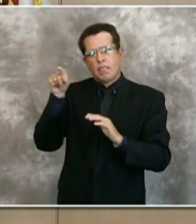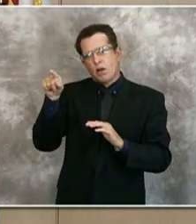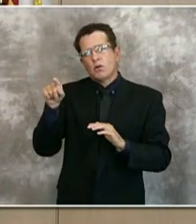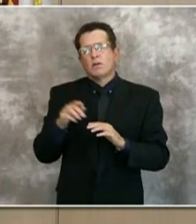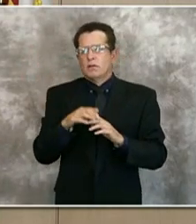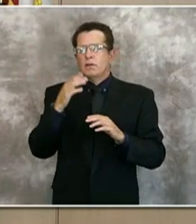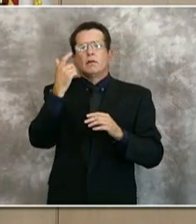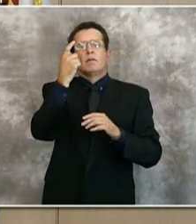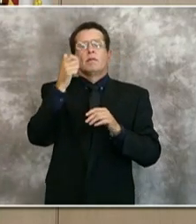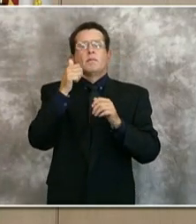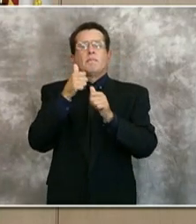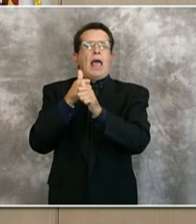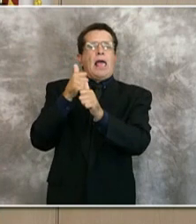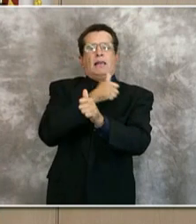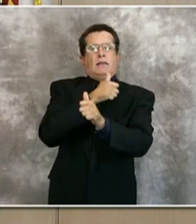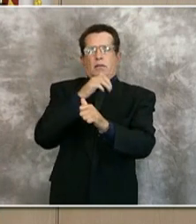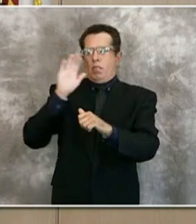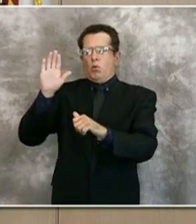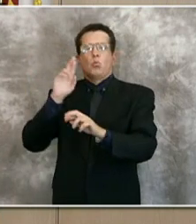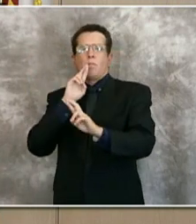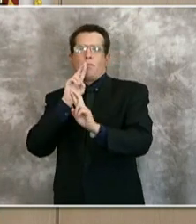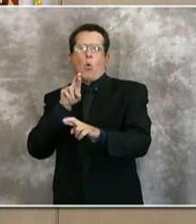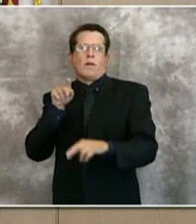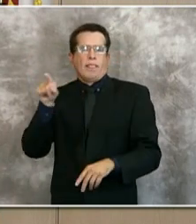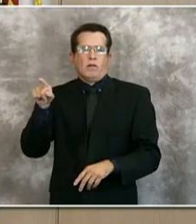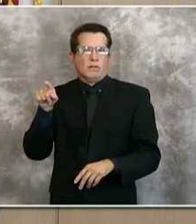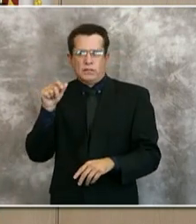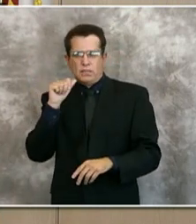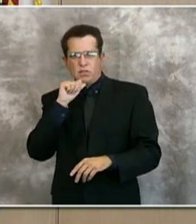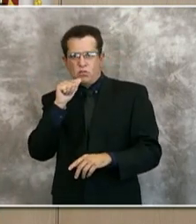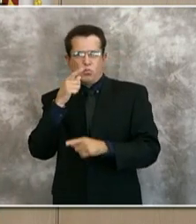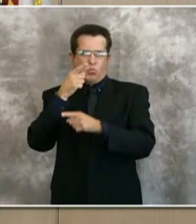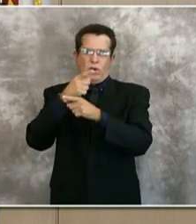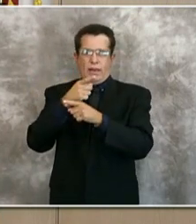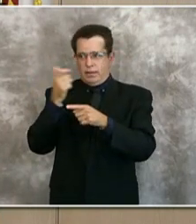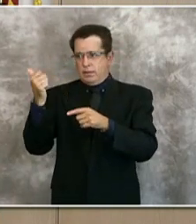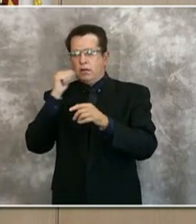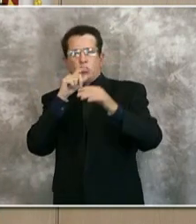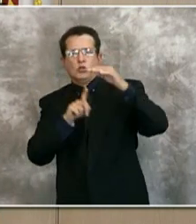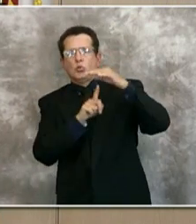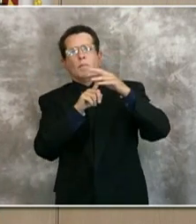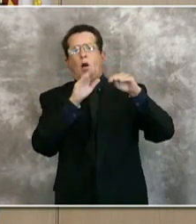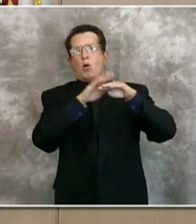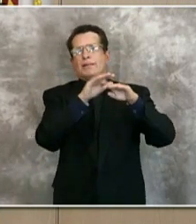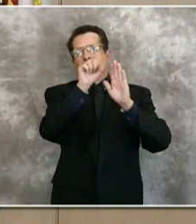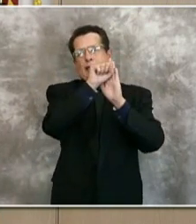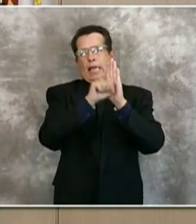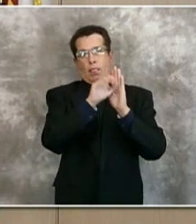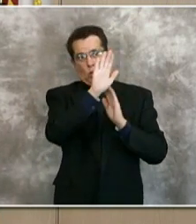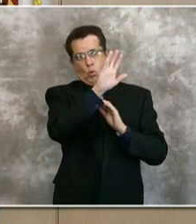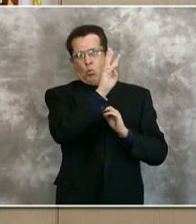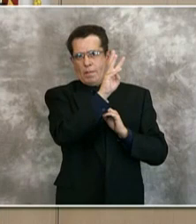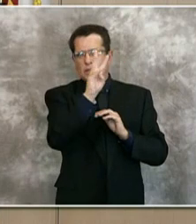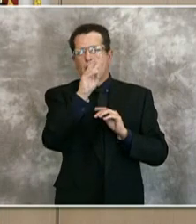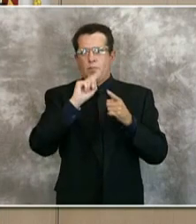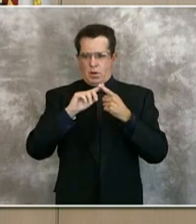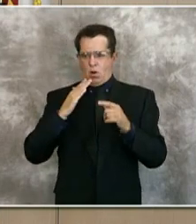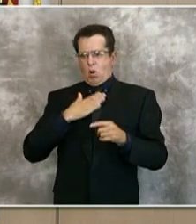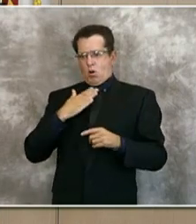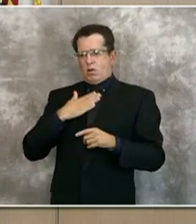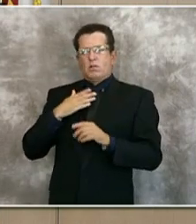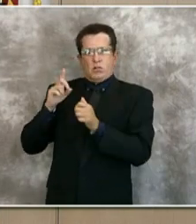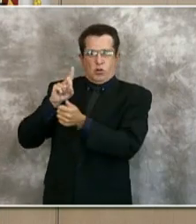inconsistency with the reporting there. So while it's not showing up on the state's website, our